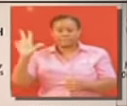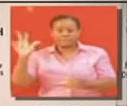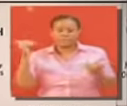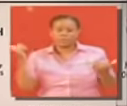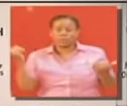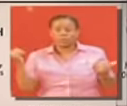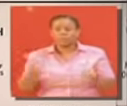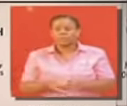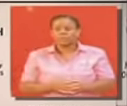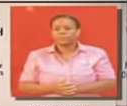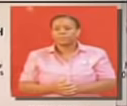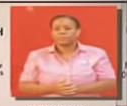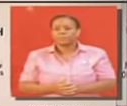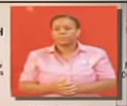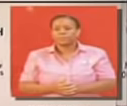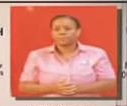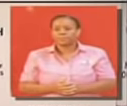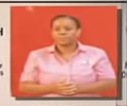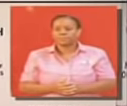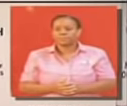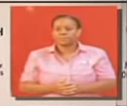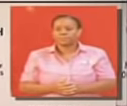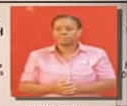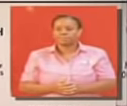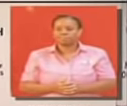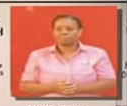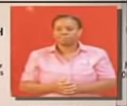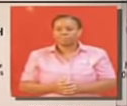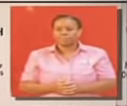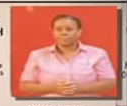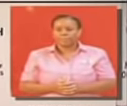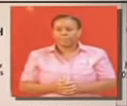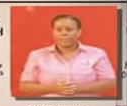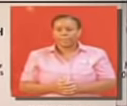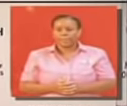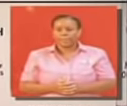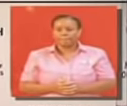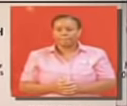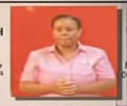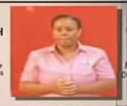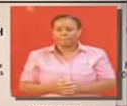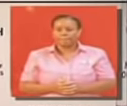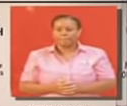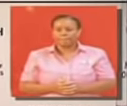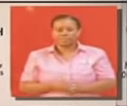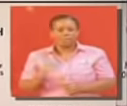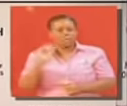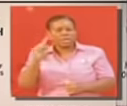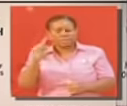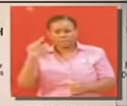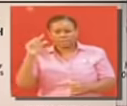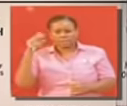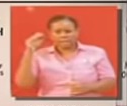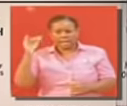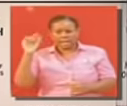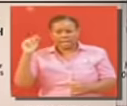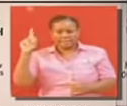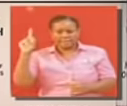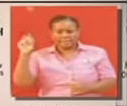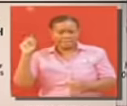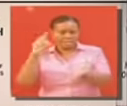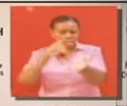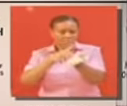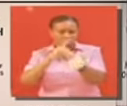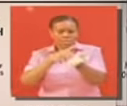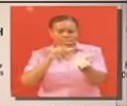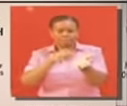time. Hi, thank you so much. This is for Dr. Avery Hines. I just wanted to, I'm guessing this is who you were responding